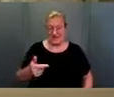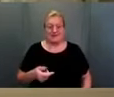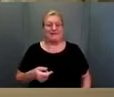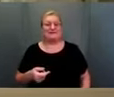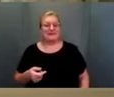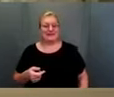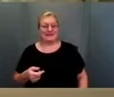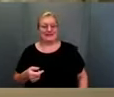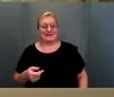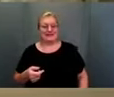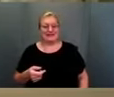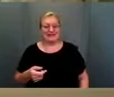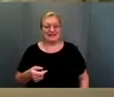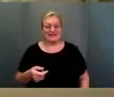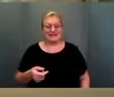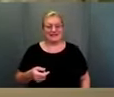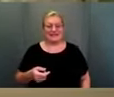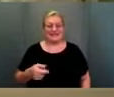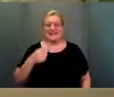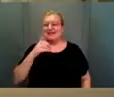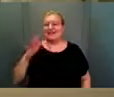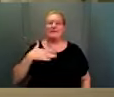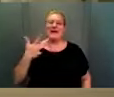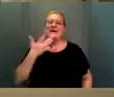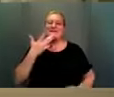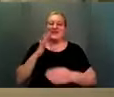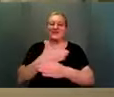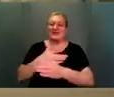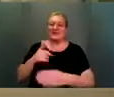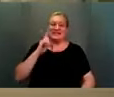I said, yeah, that's my favorite song. Sound like something I would write.